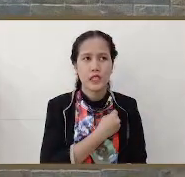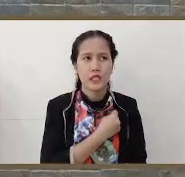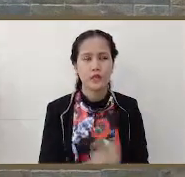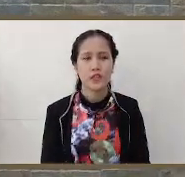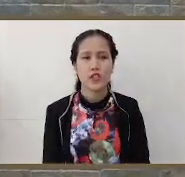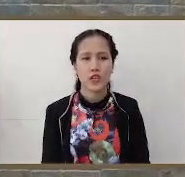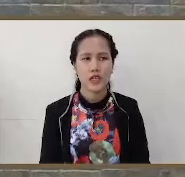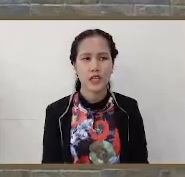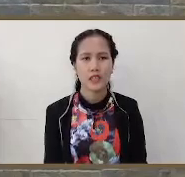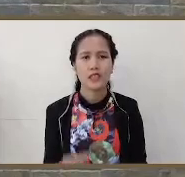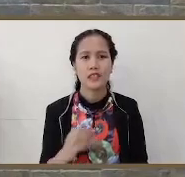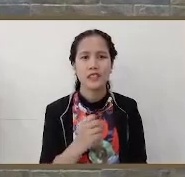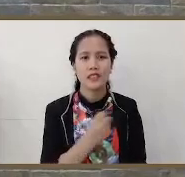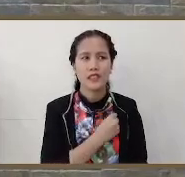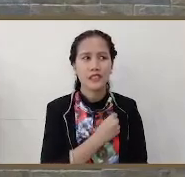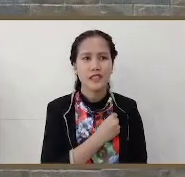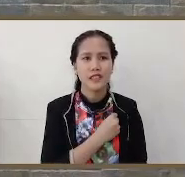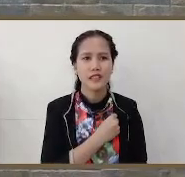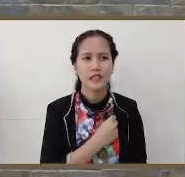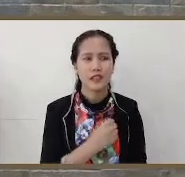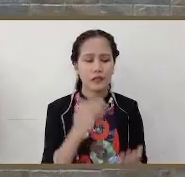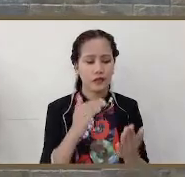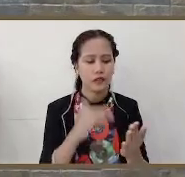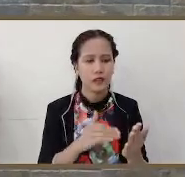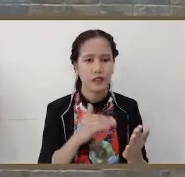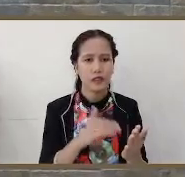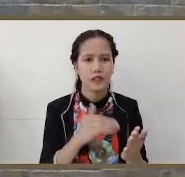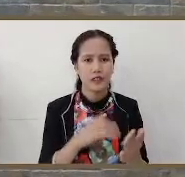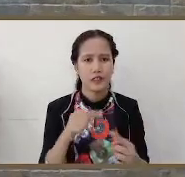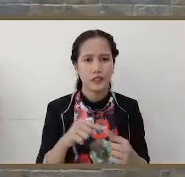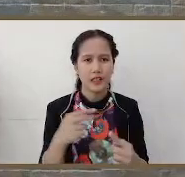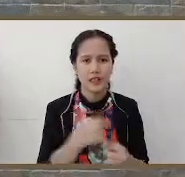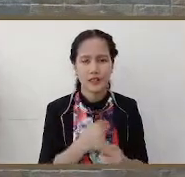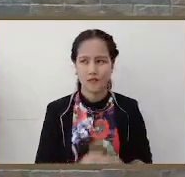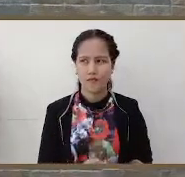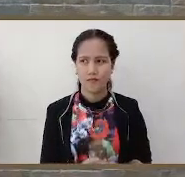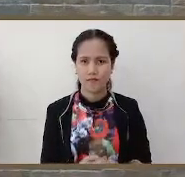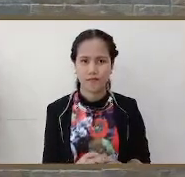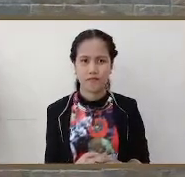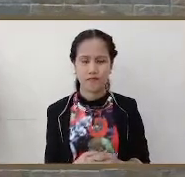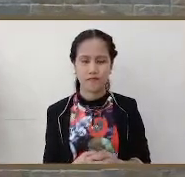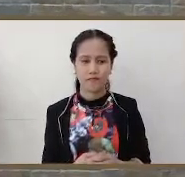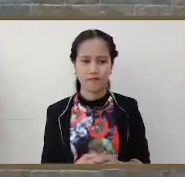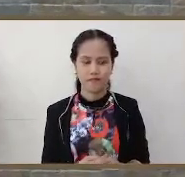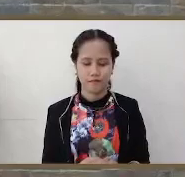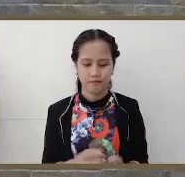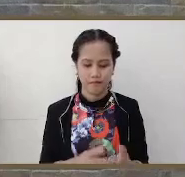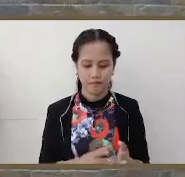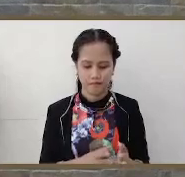sa pag-uusapan po natin. 2 Timothy chapter 3, verse number 7.